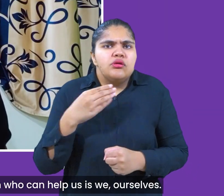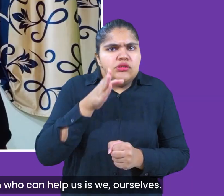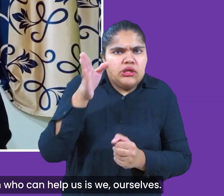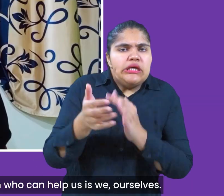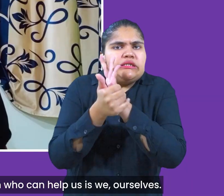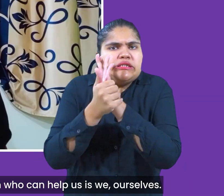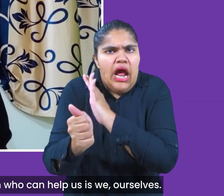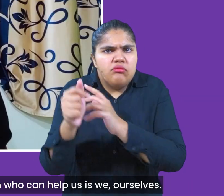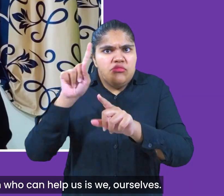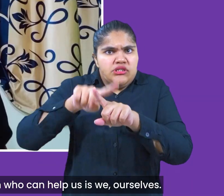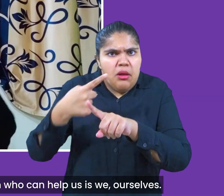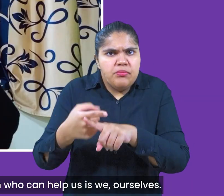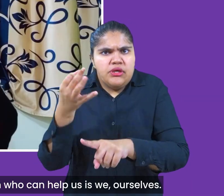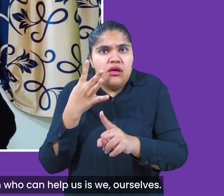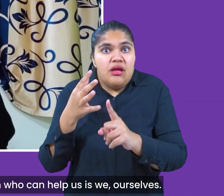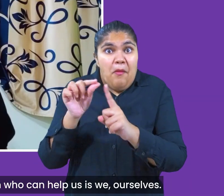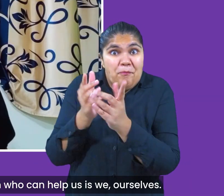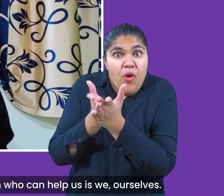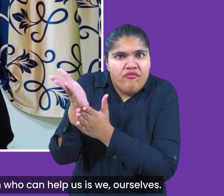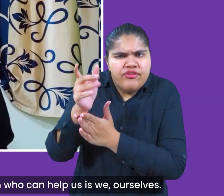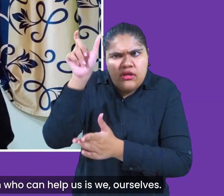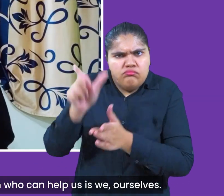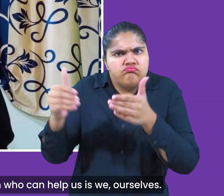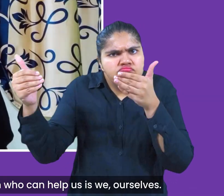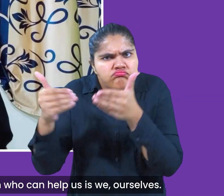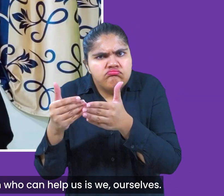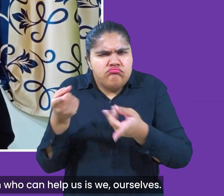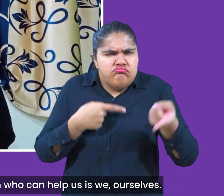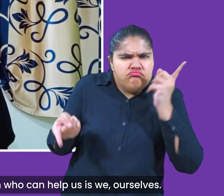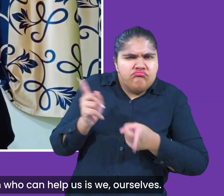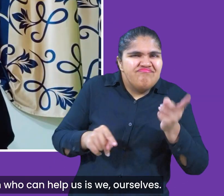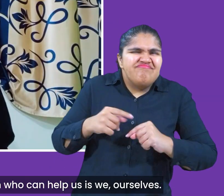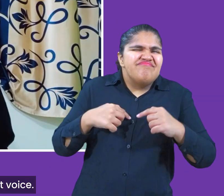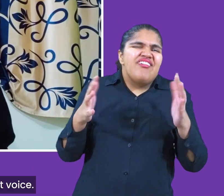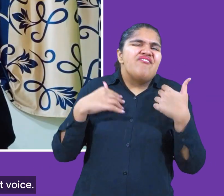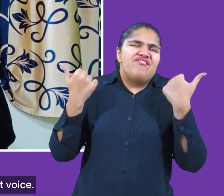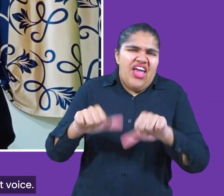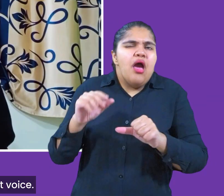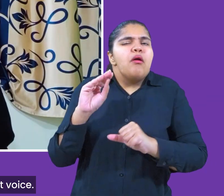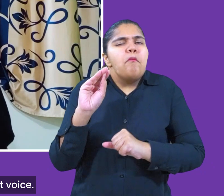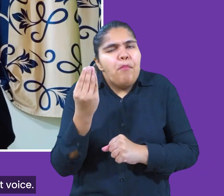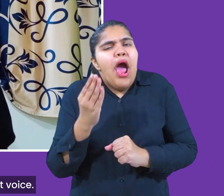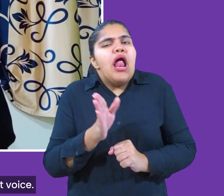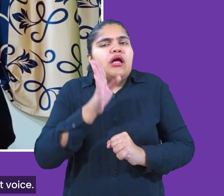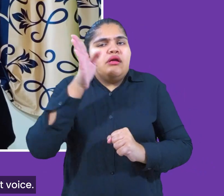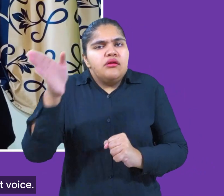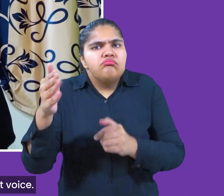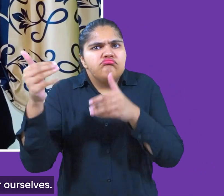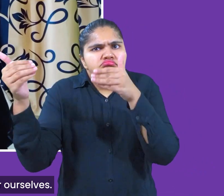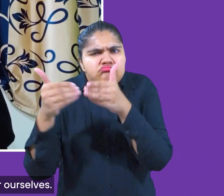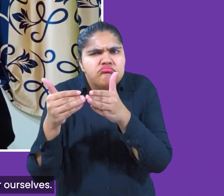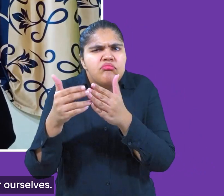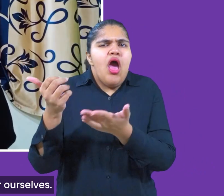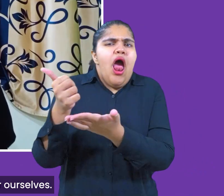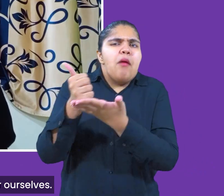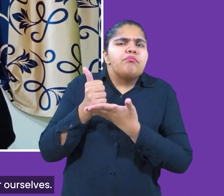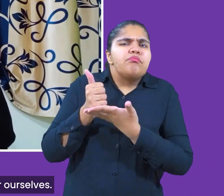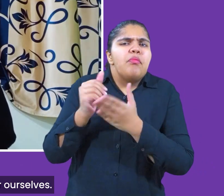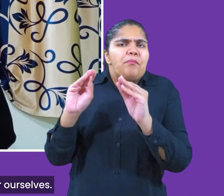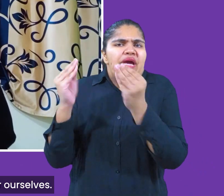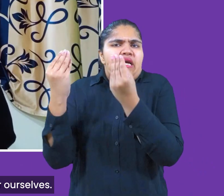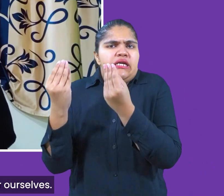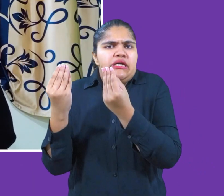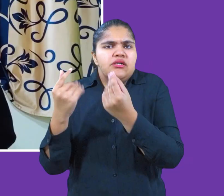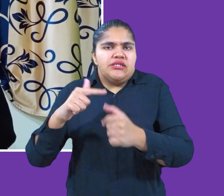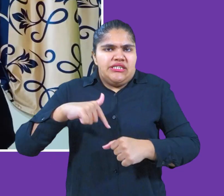the most important thing is, the one person who can help us is we ourselves. We have to raise that voice, like we have to stand